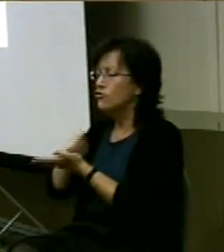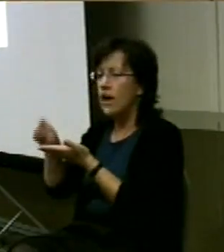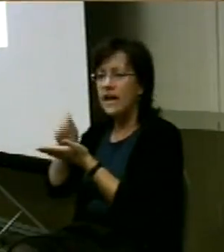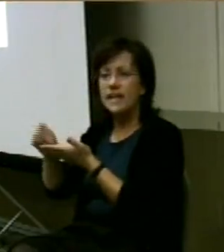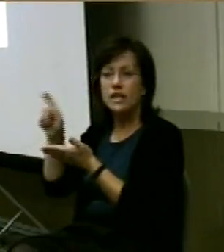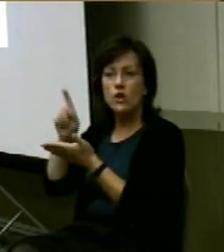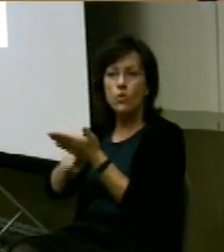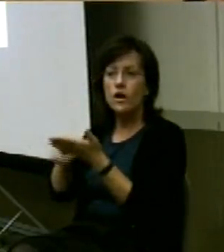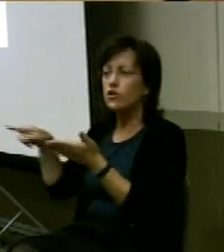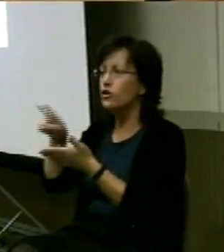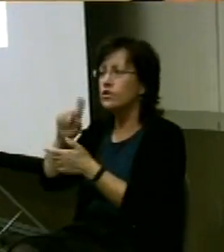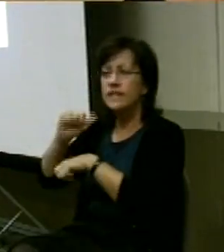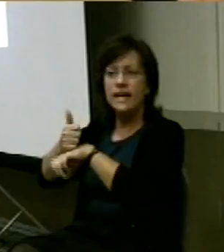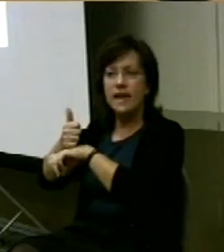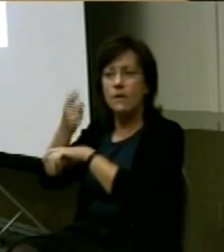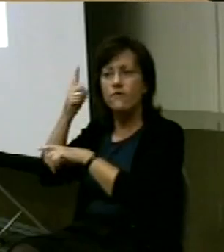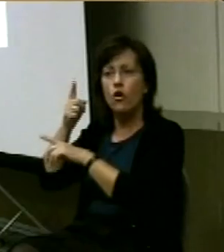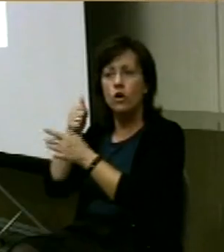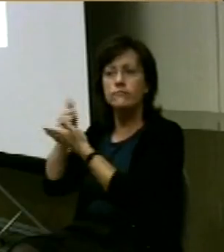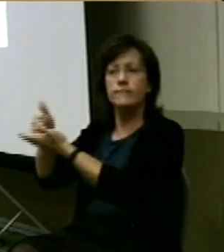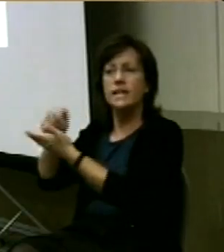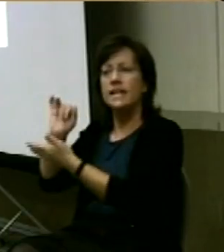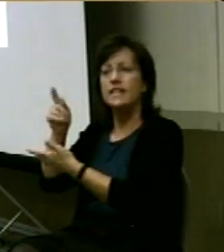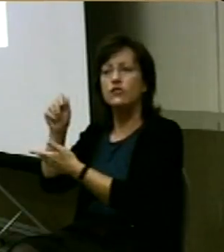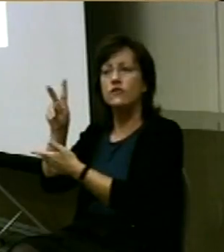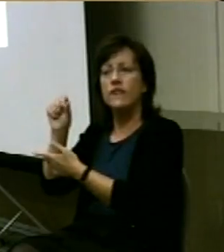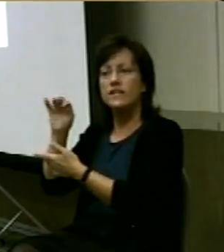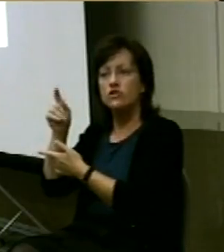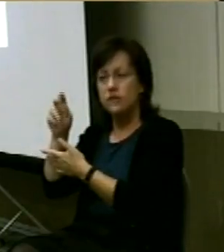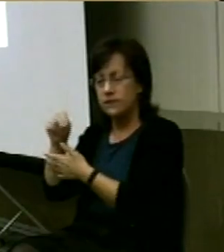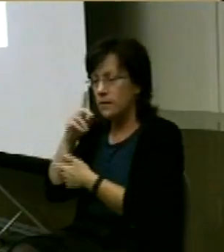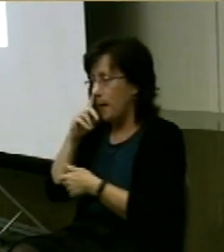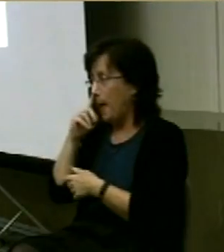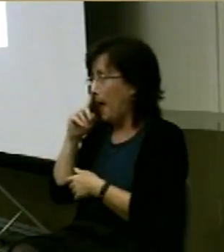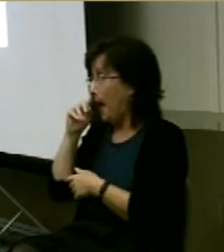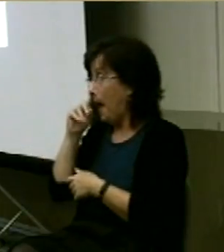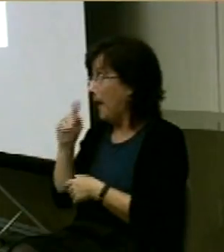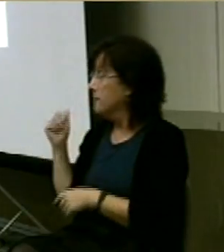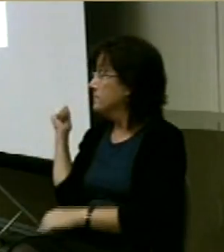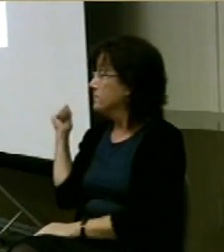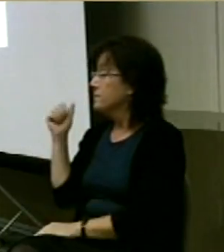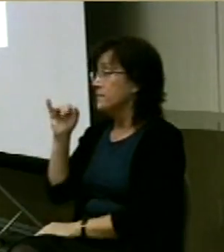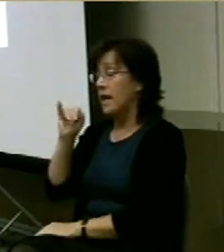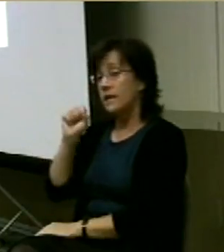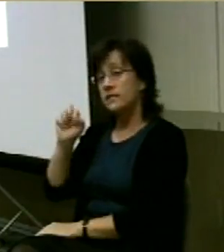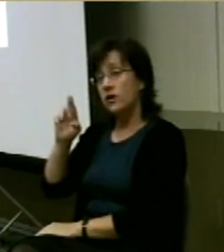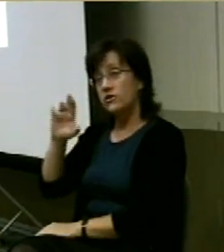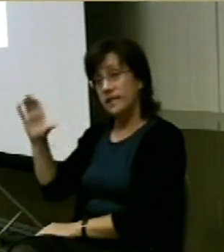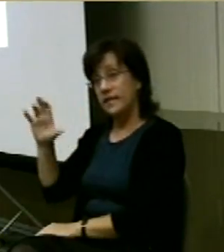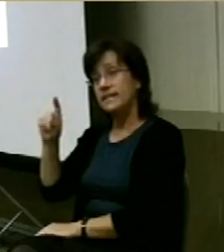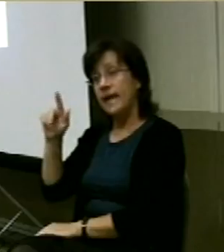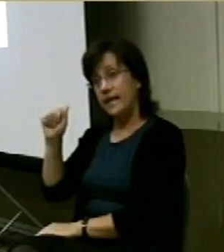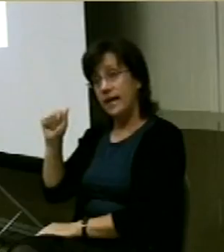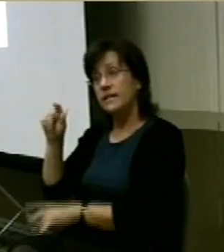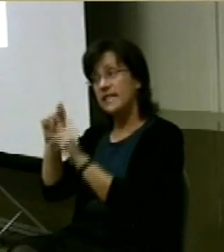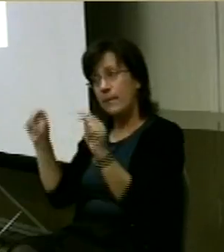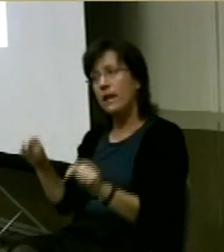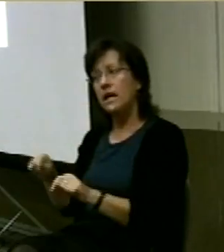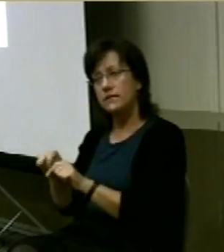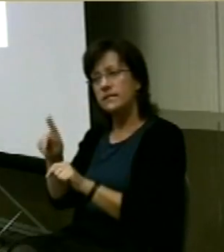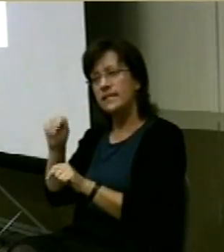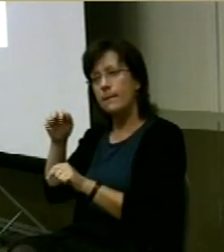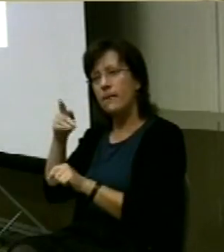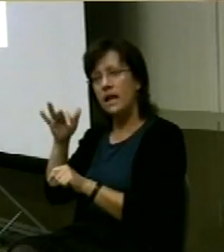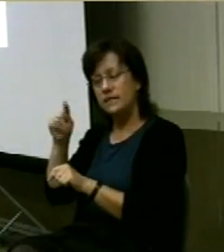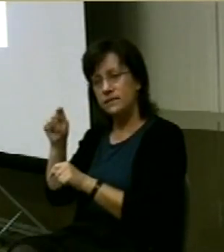into place. So on our website, we have the ISRC data collection template, which is what you downloaded. Check-in, check-out